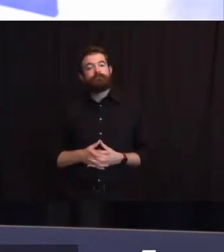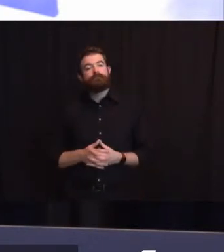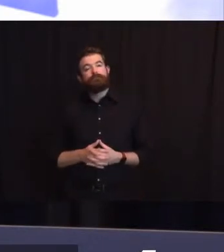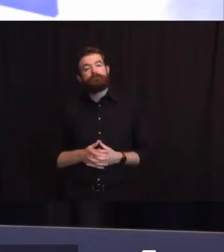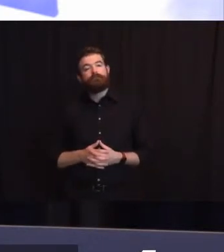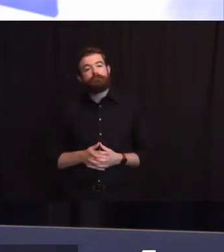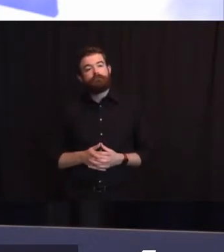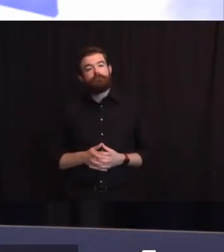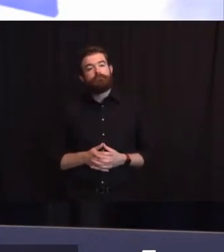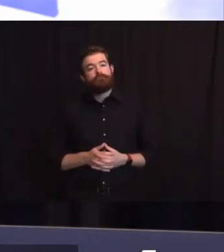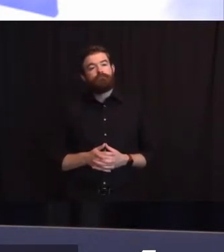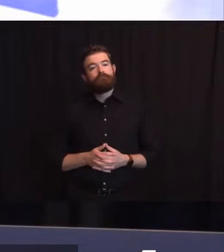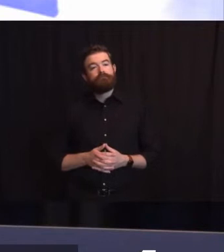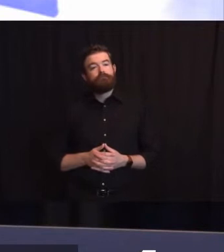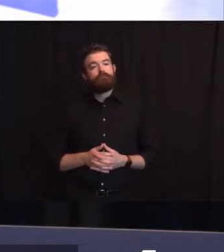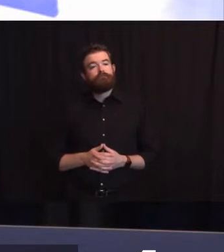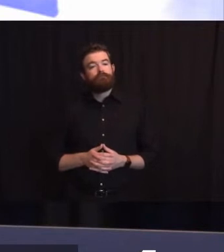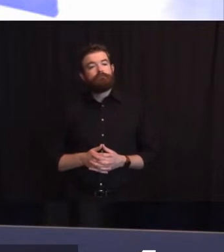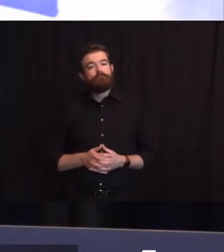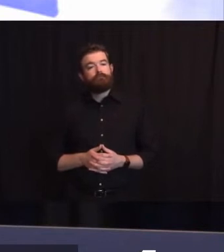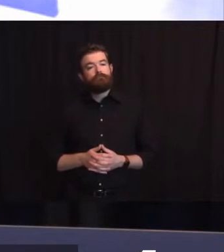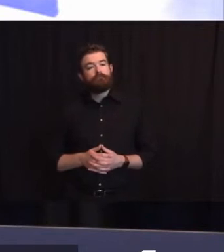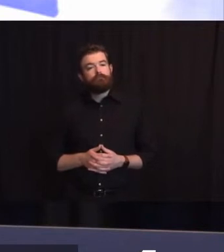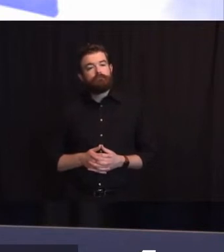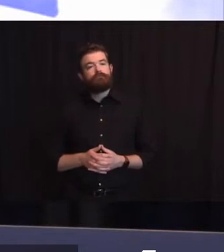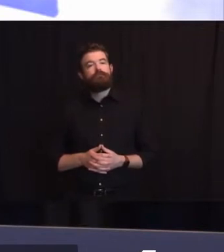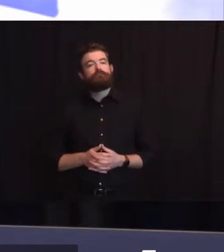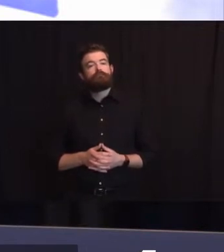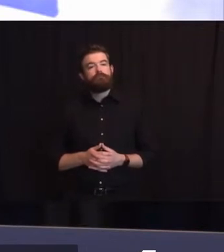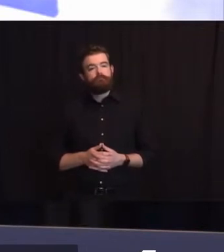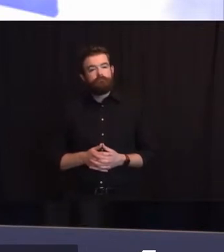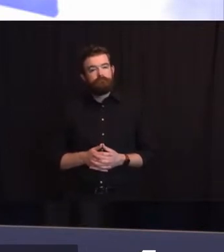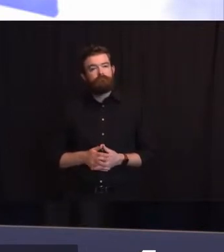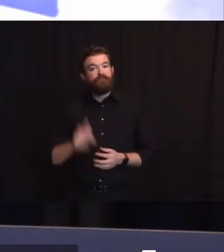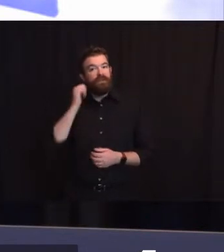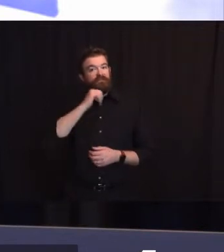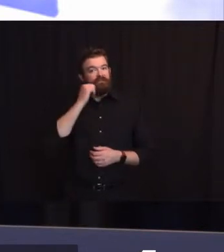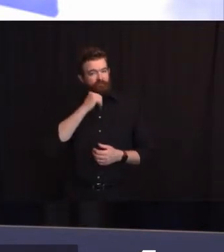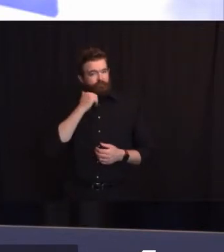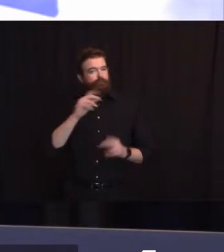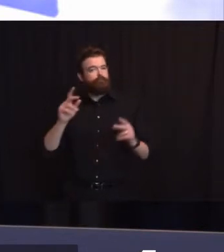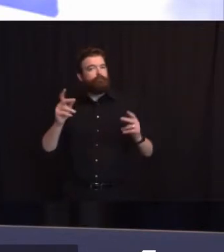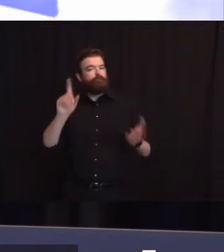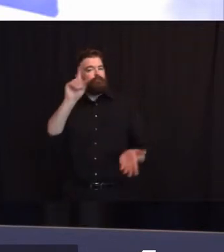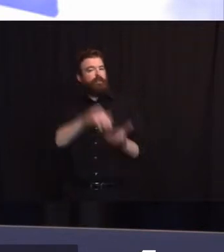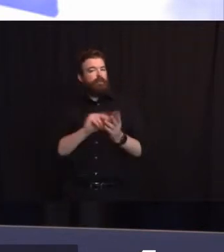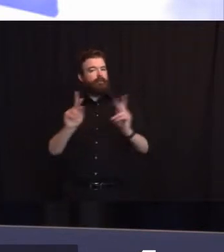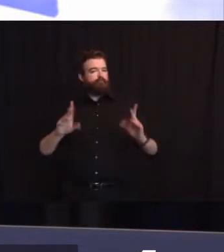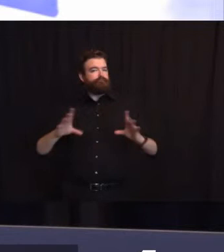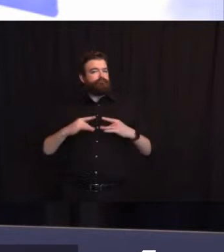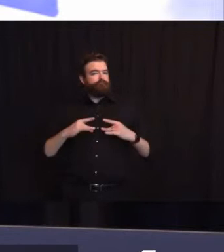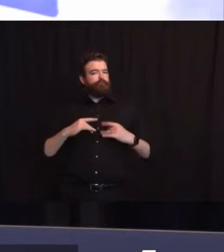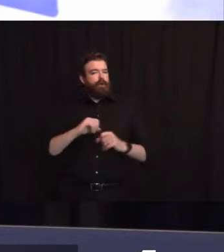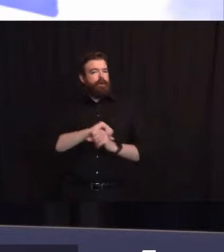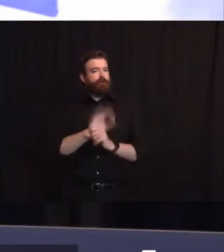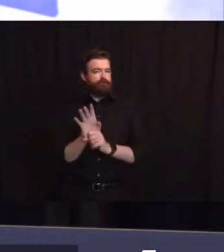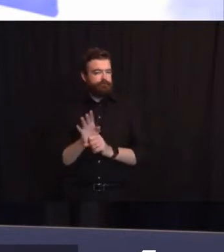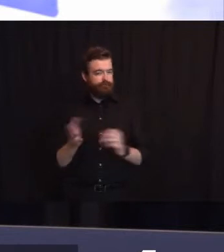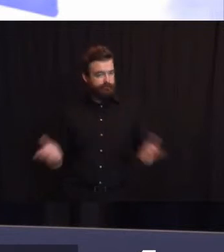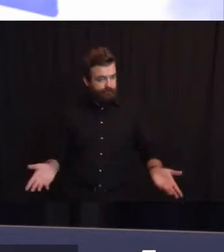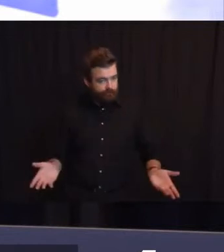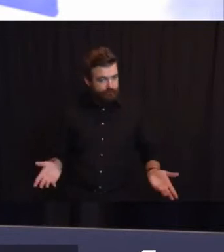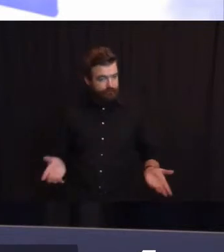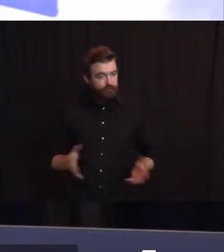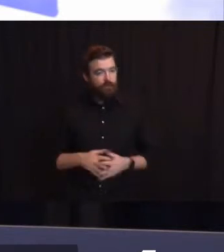with the vaccine. Last summer, we saw case numbers as low as 200 to 300 per day. So we know we can drive